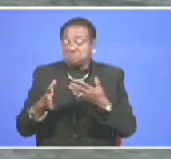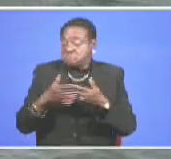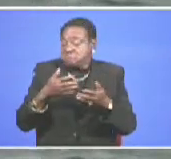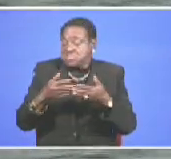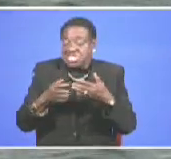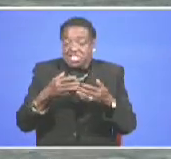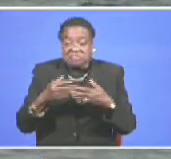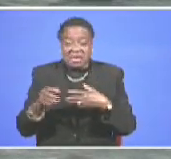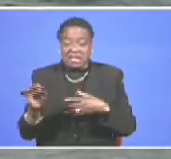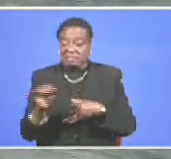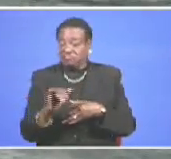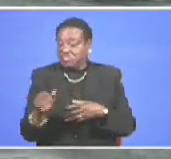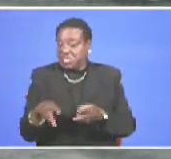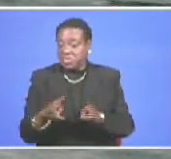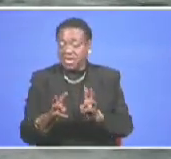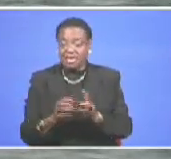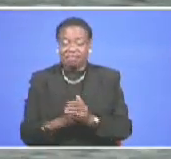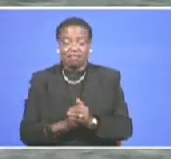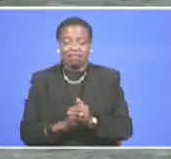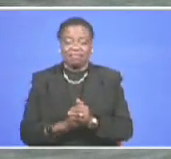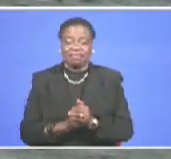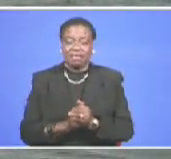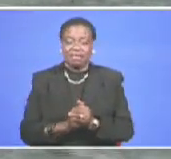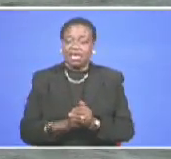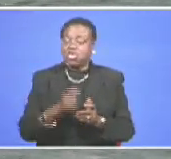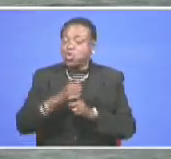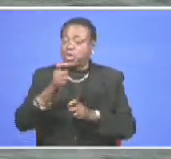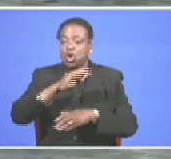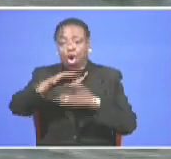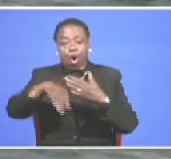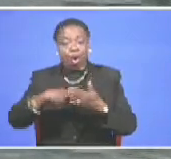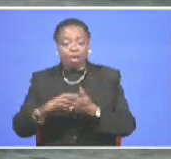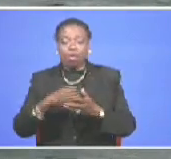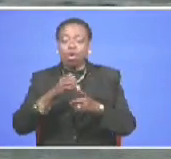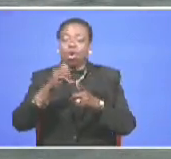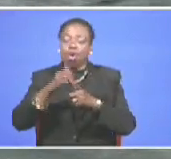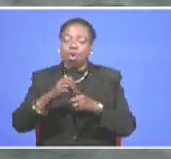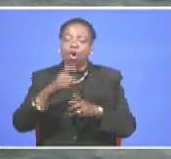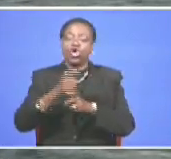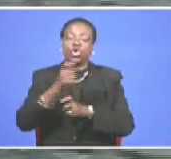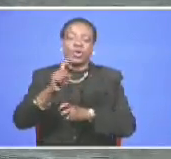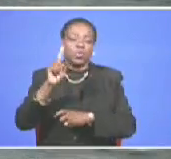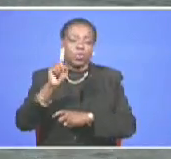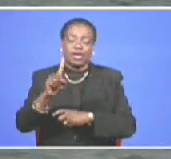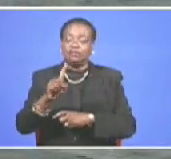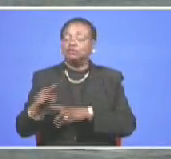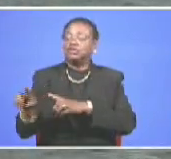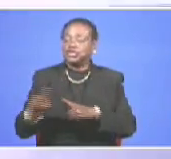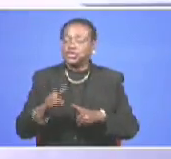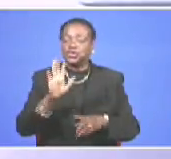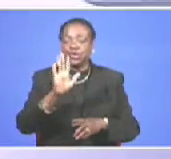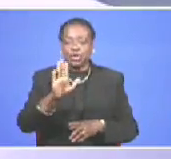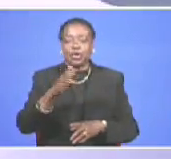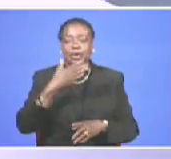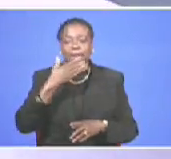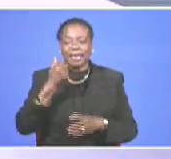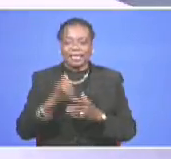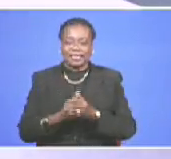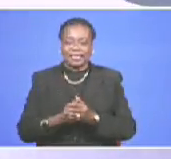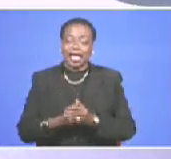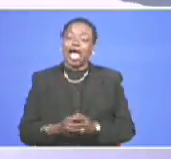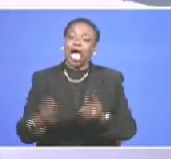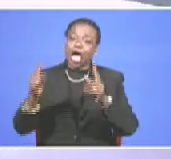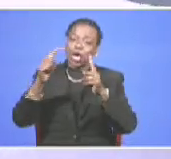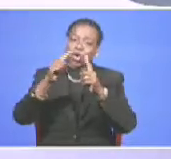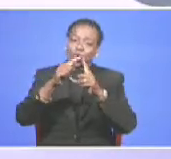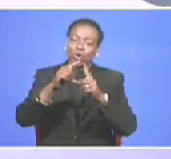me. If either you got to win all or win one, it's all the same stuff. You just got to do your best. That's all you could do. We goal is to beat up on